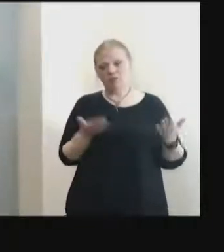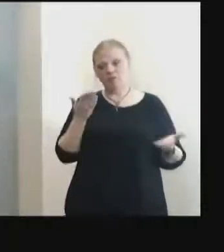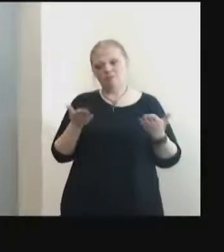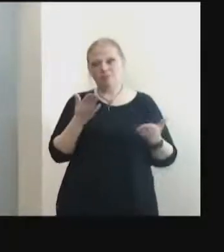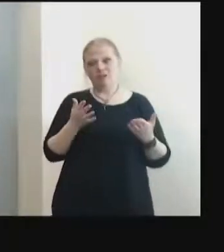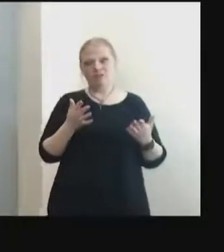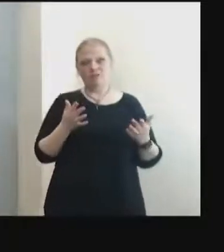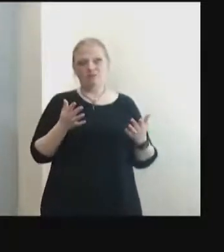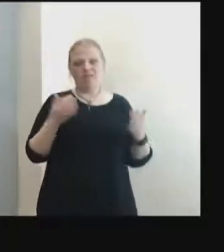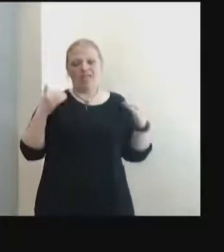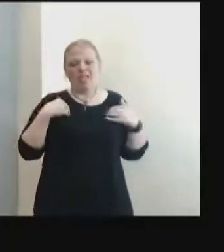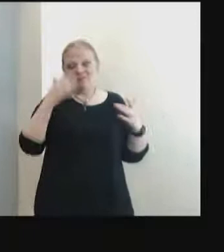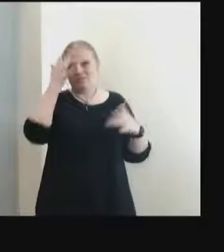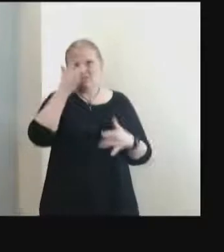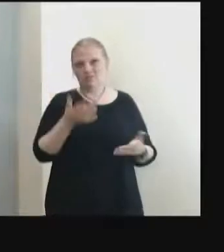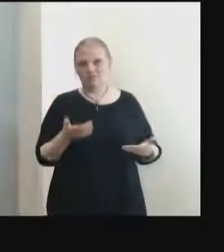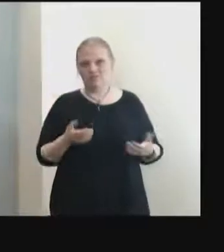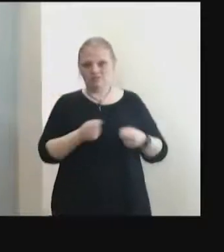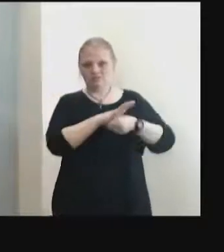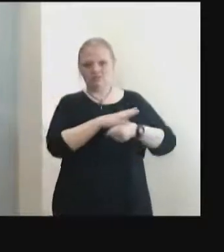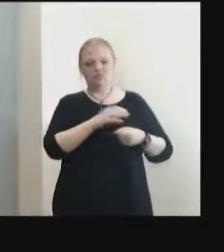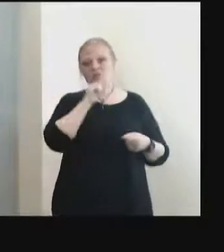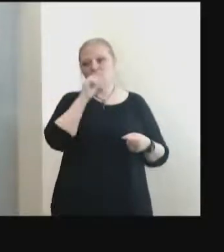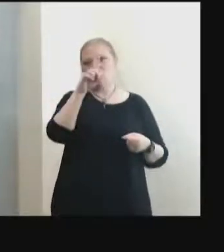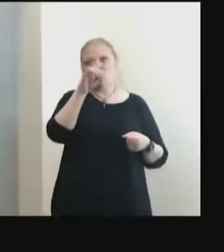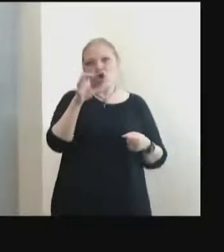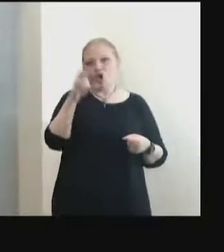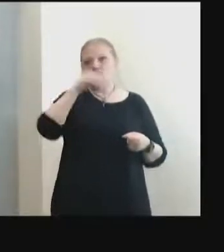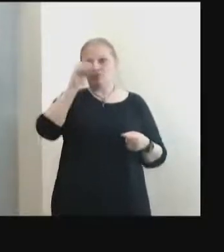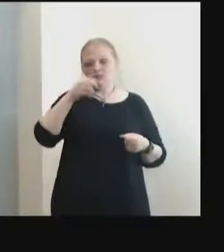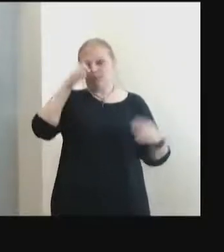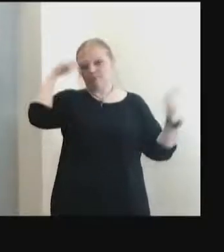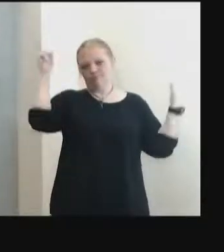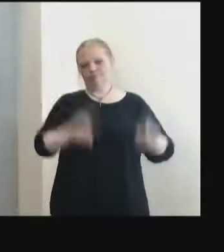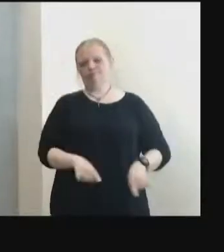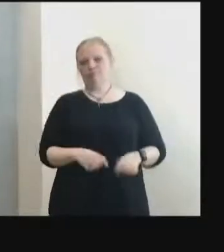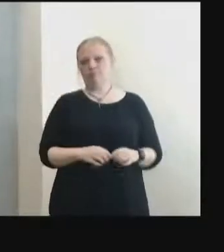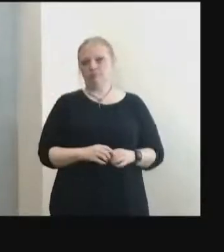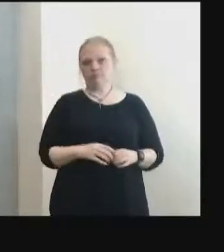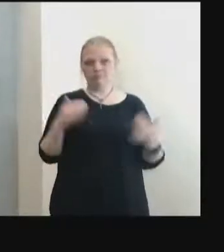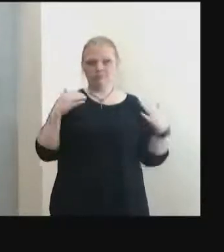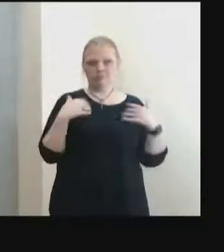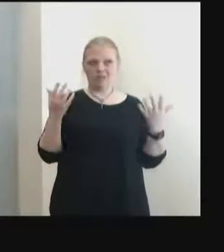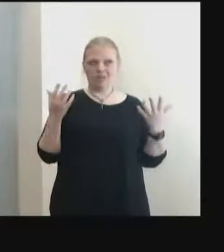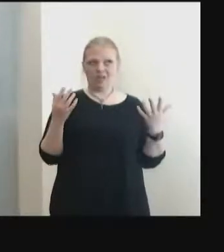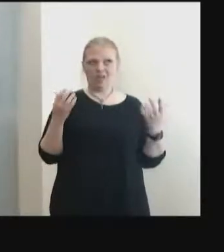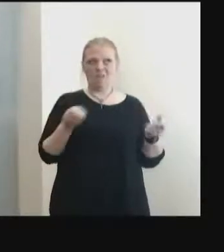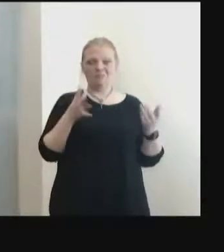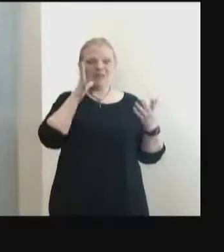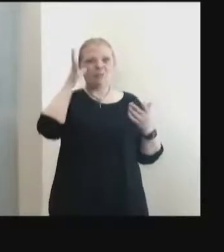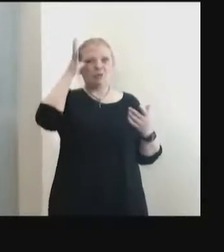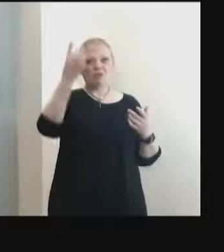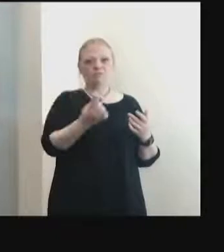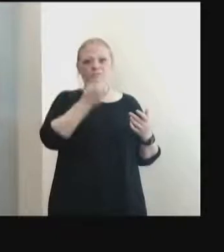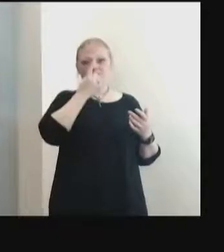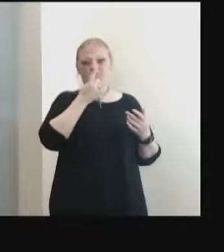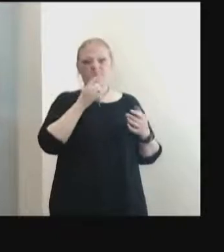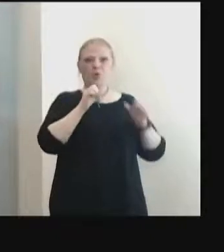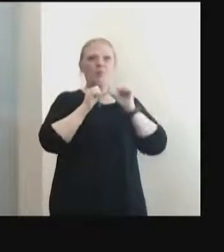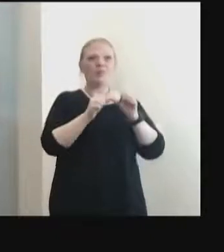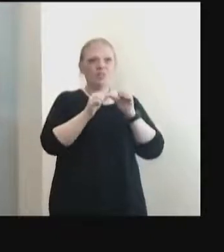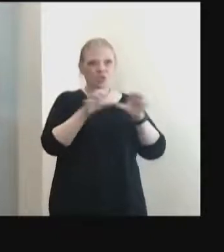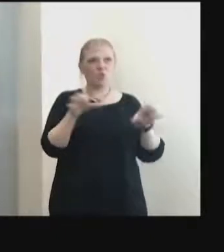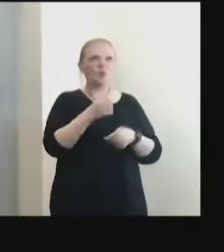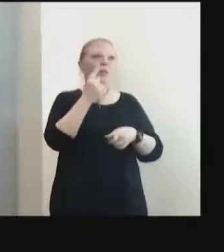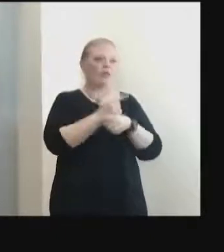So there's not 100% agreement on this. I've had just as many parents or more come up to me saying, keep up doing the right